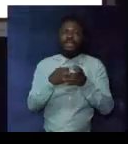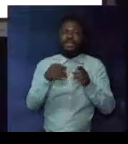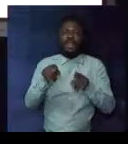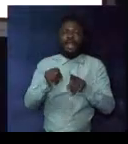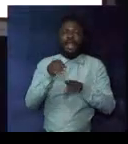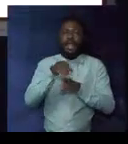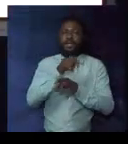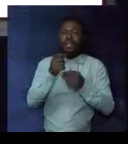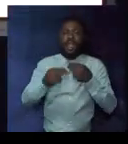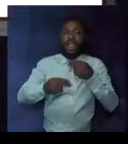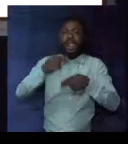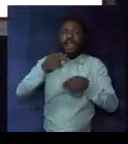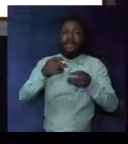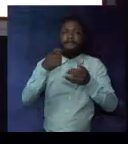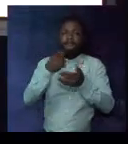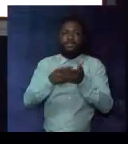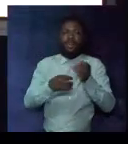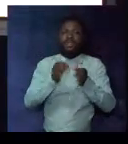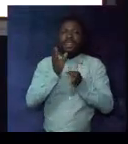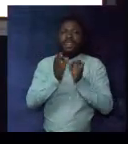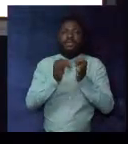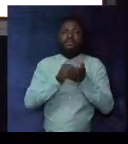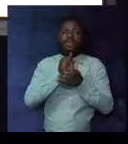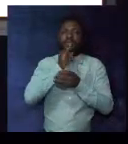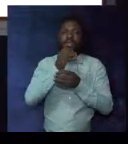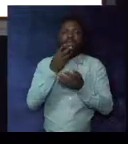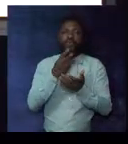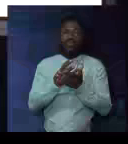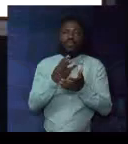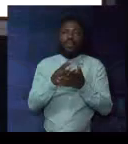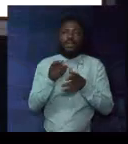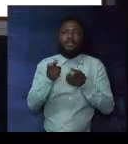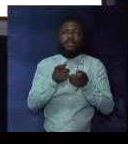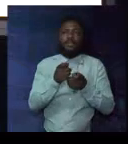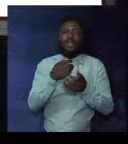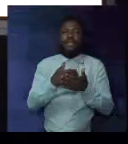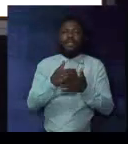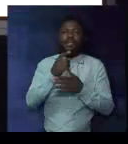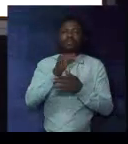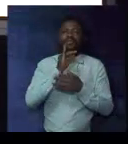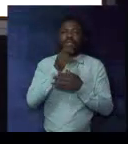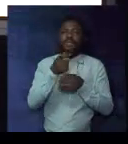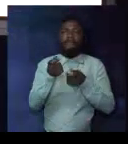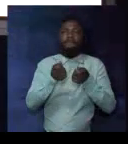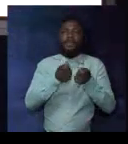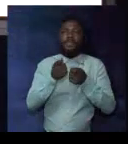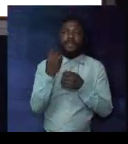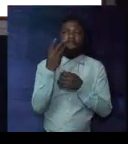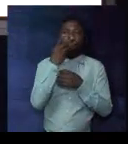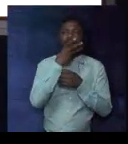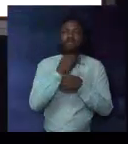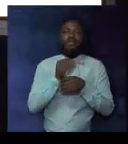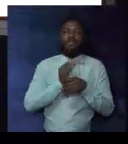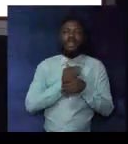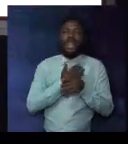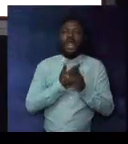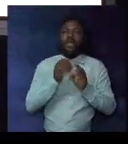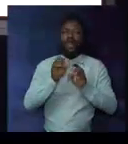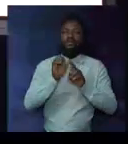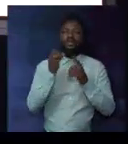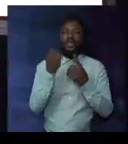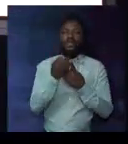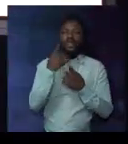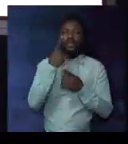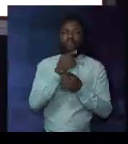you can sell it at a higher price if it is well-maintained. And next one is maintenance beautifies